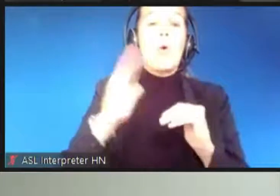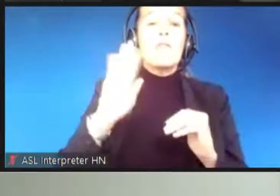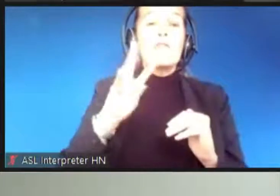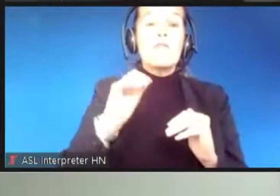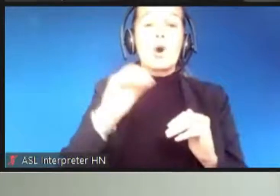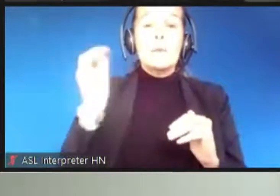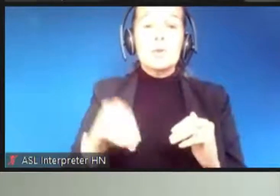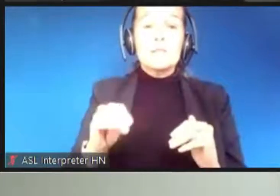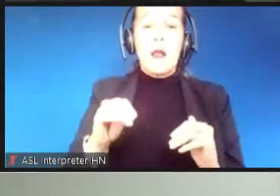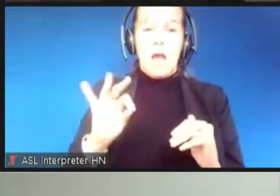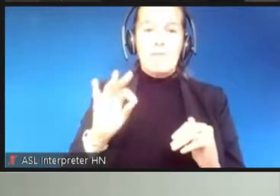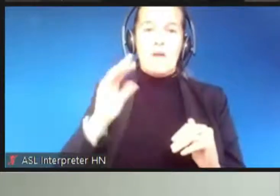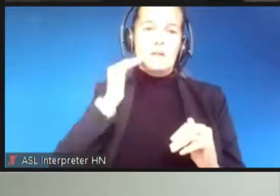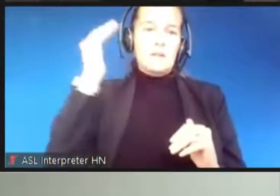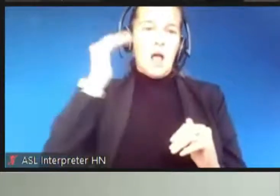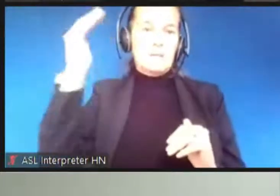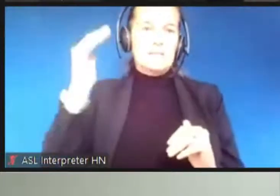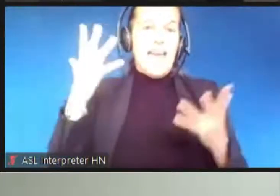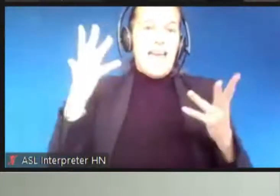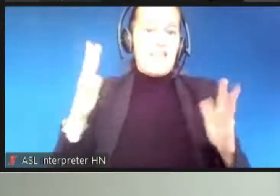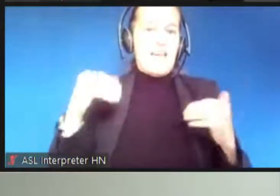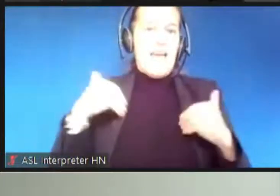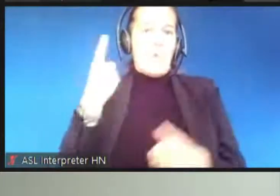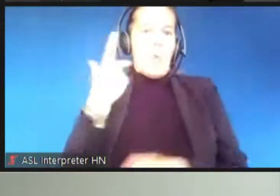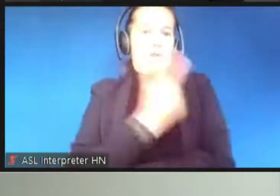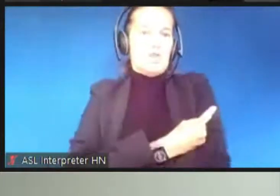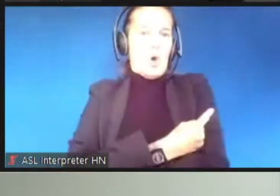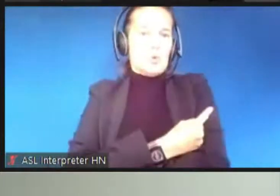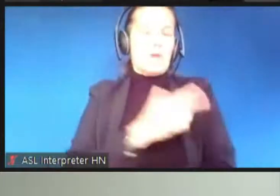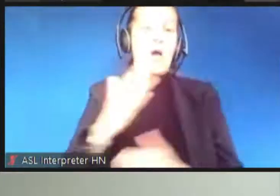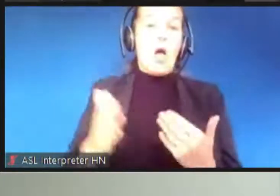County adults have had one dose, and almost